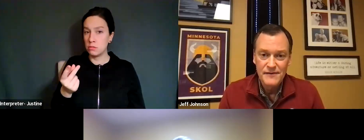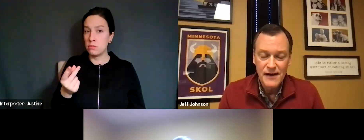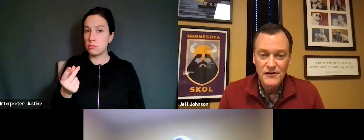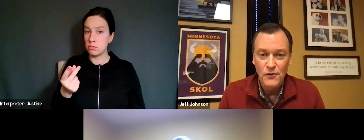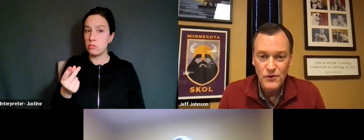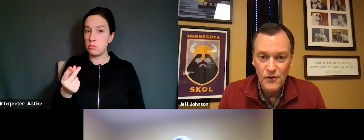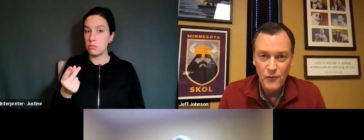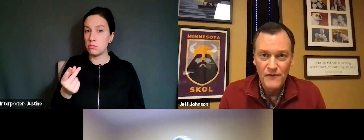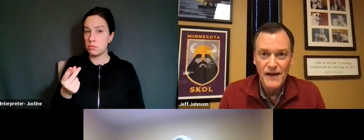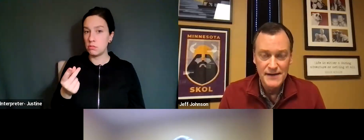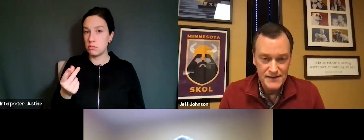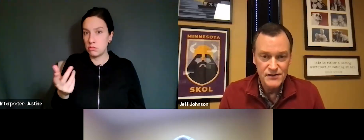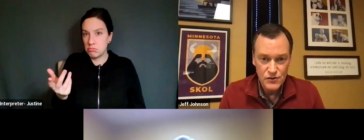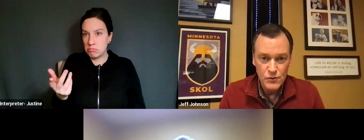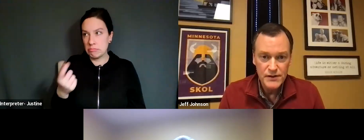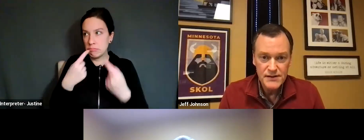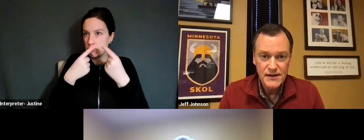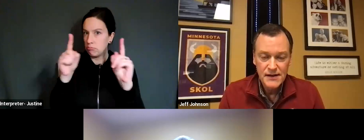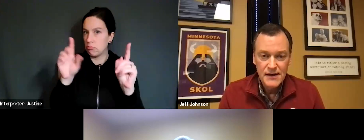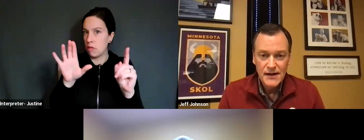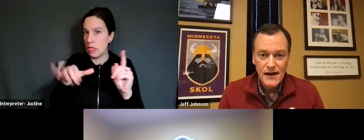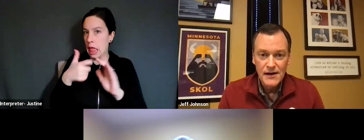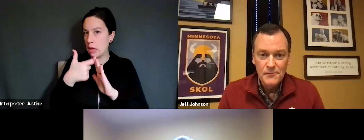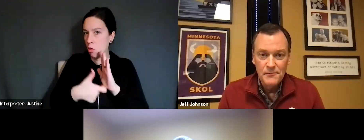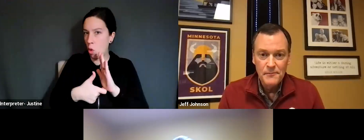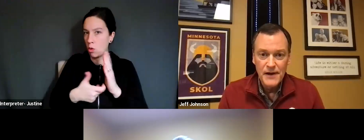fact, I don't know of one that doesn't do it.